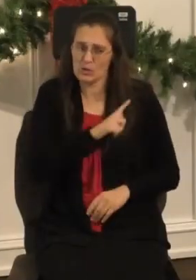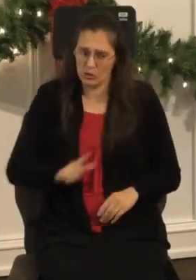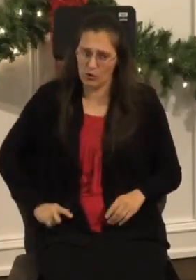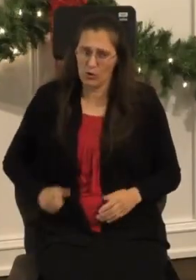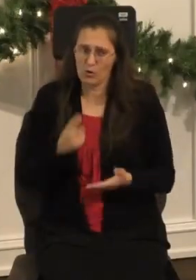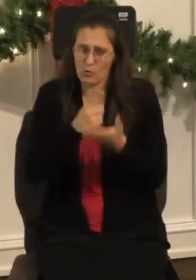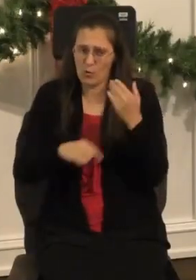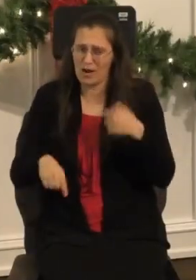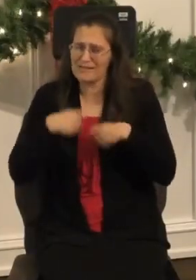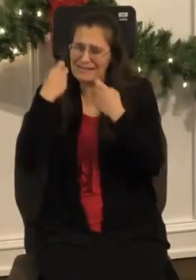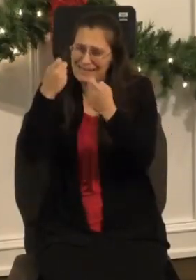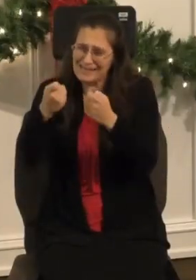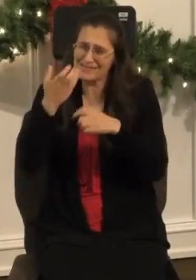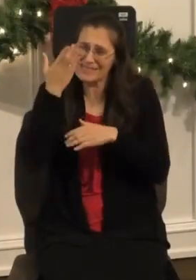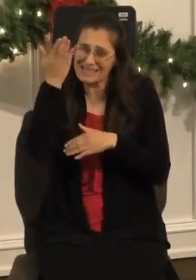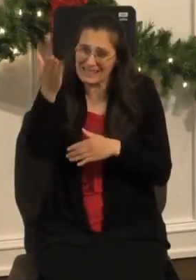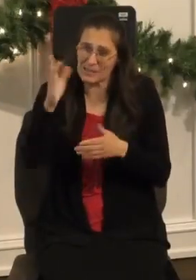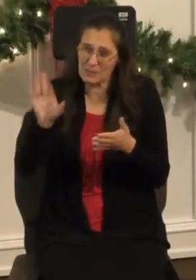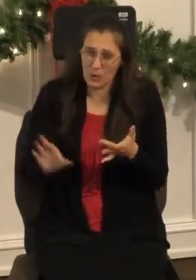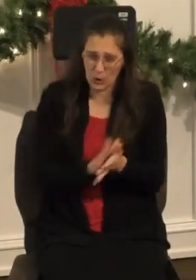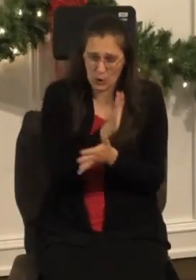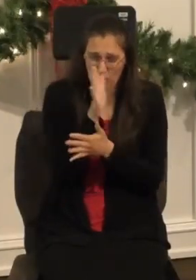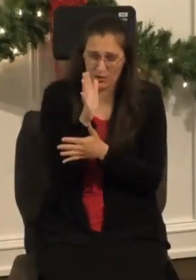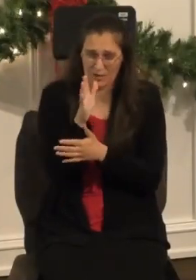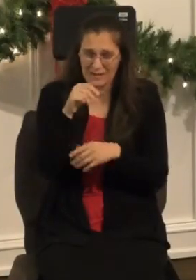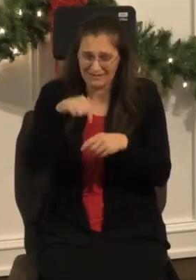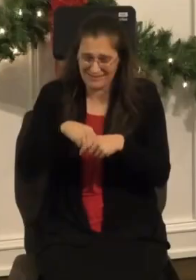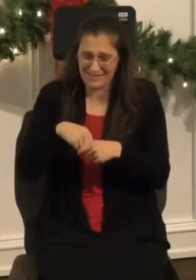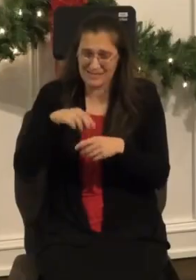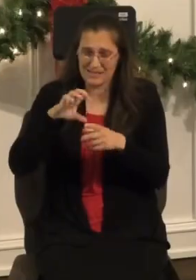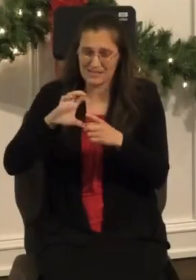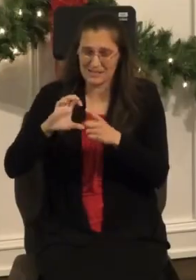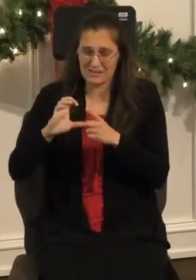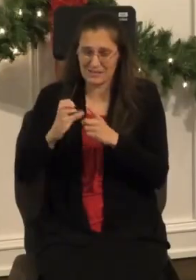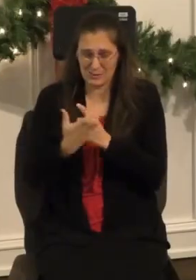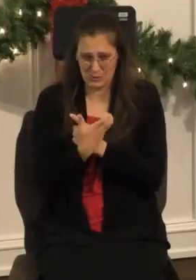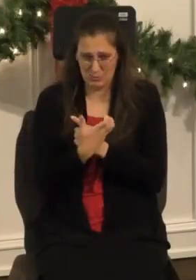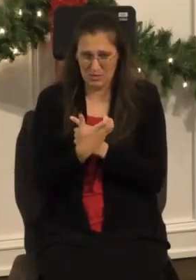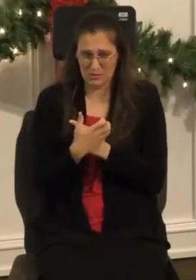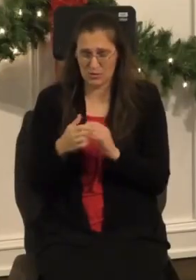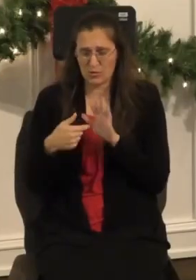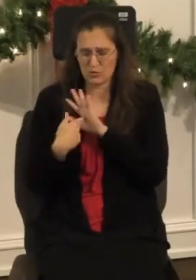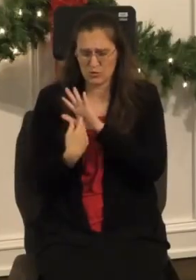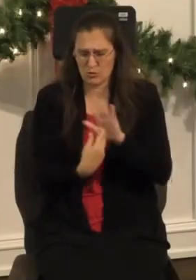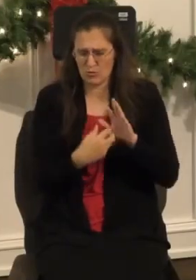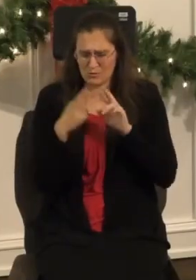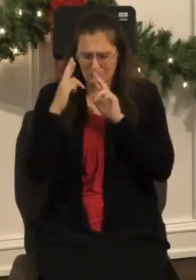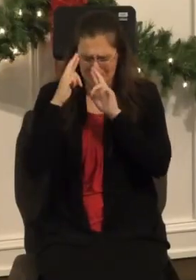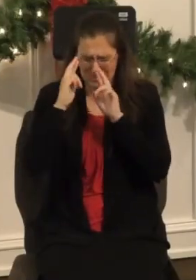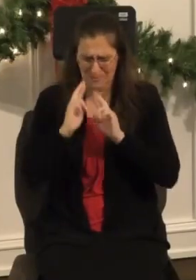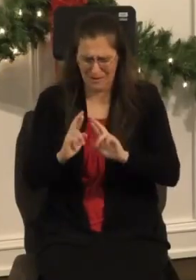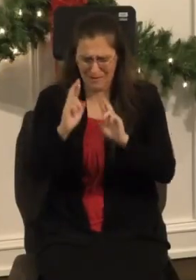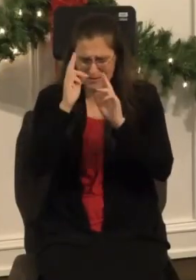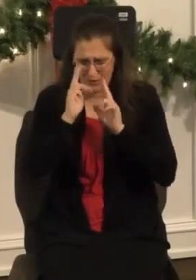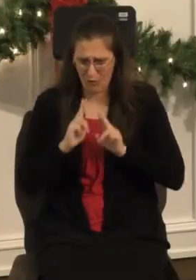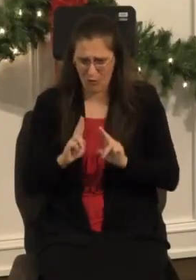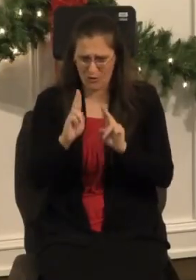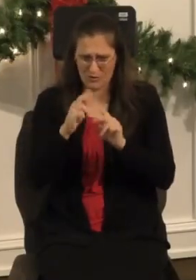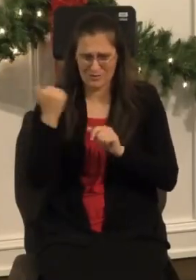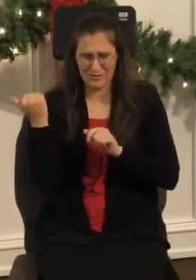Him? And what would help me in this situation to show others respect and honor?